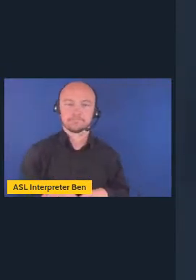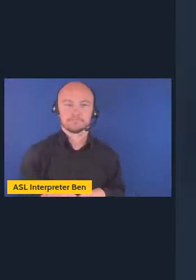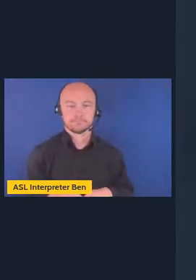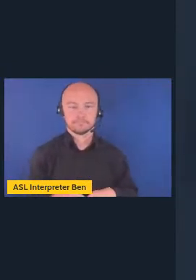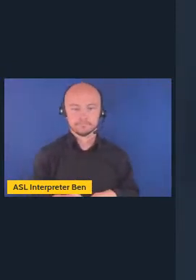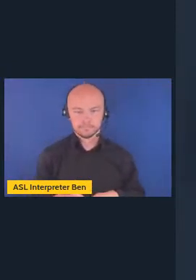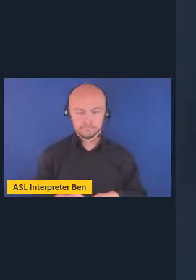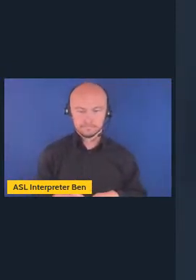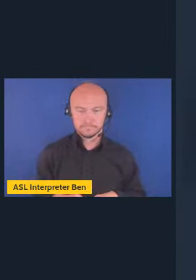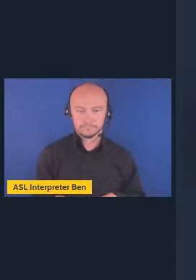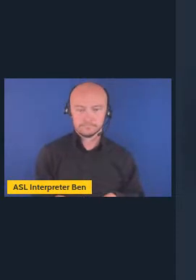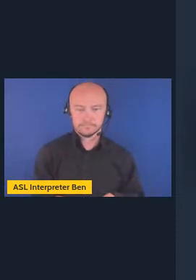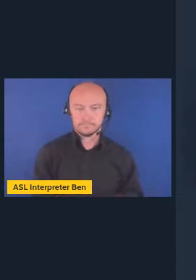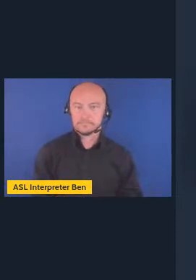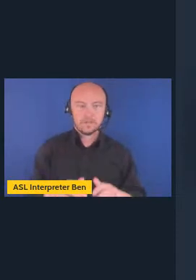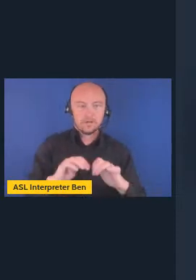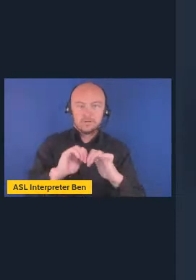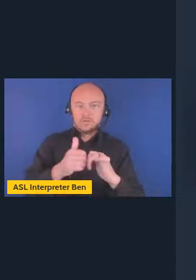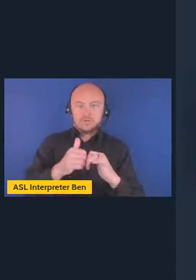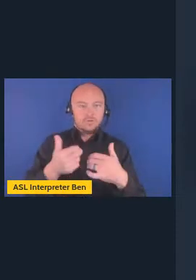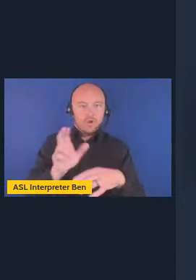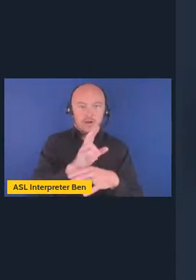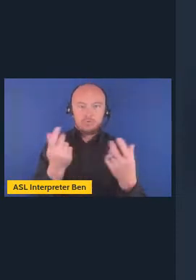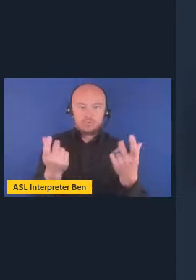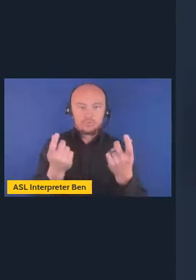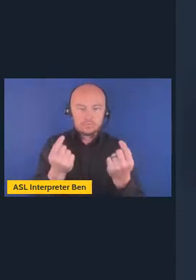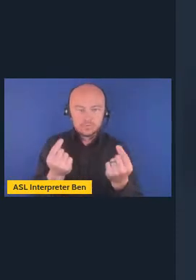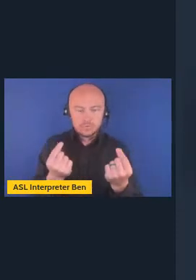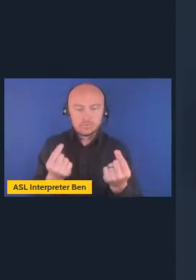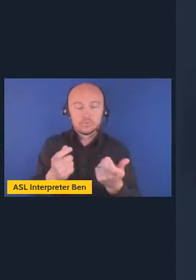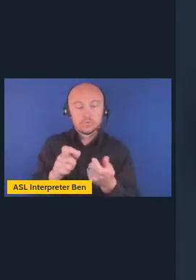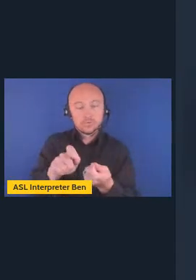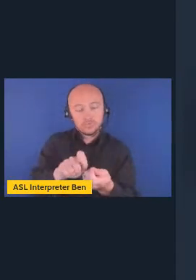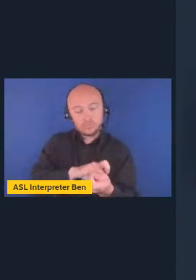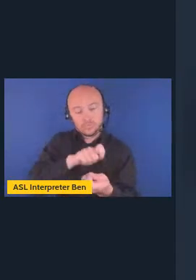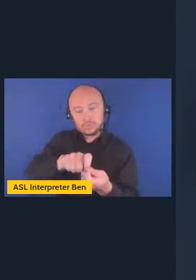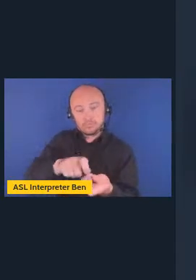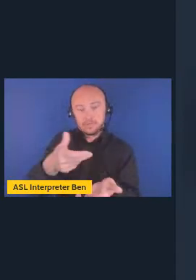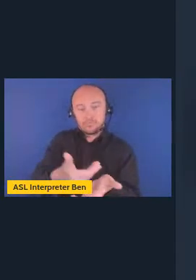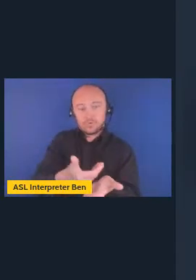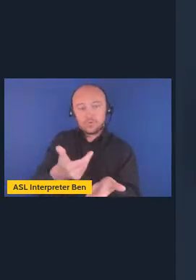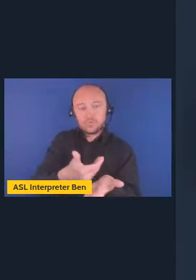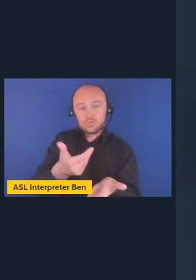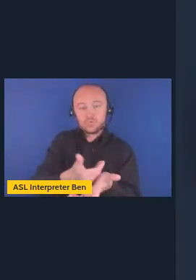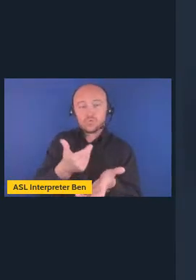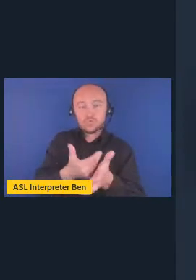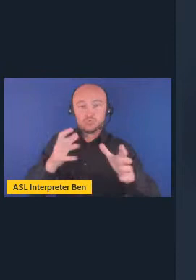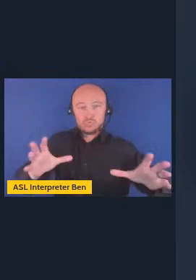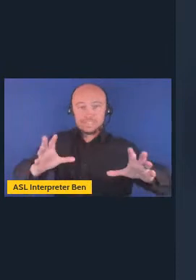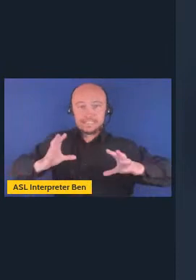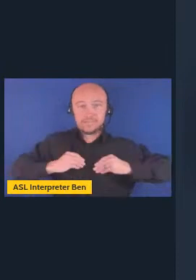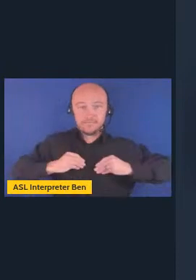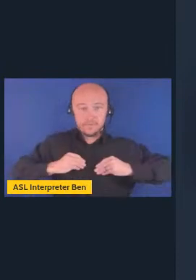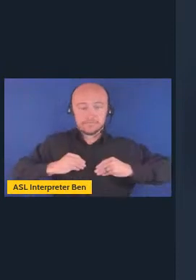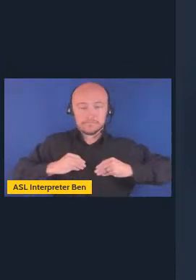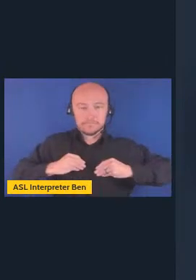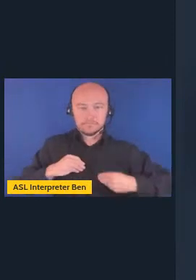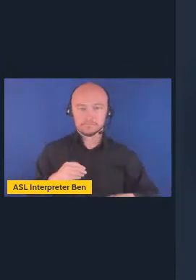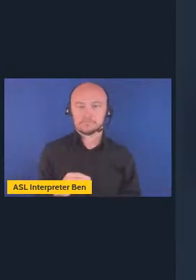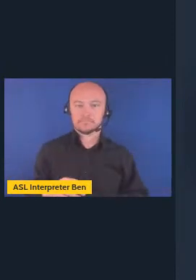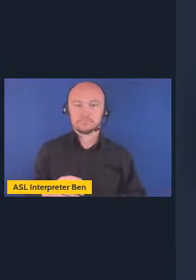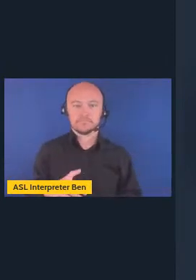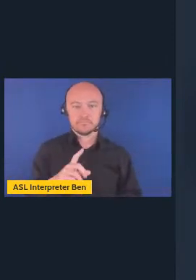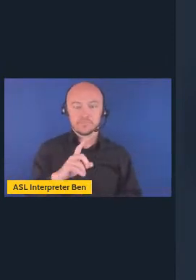To use this feature in your own projects, you need to specify the new receive args option on your task definition. By